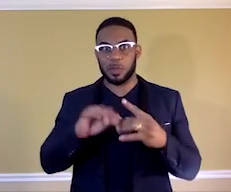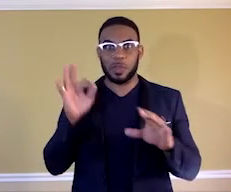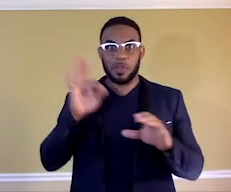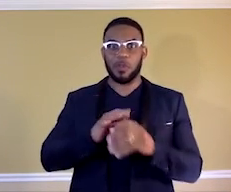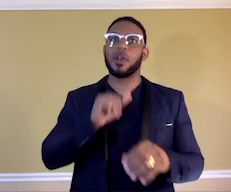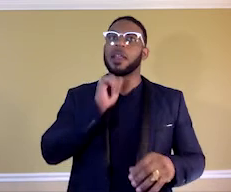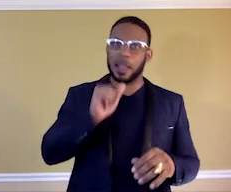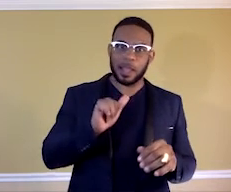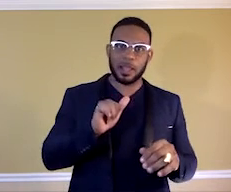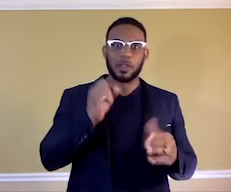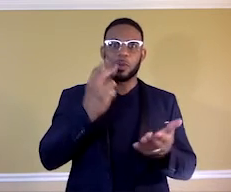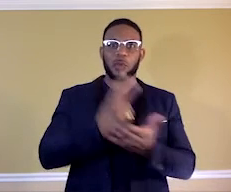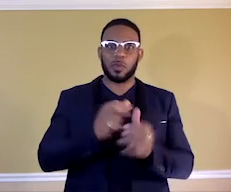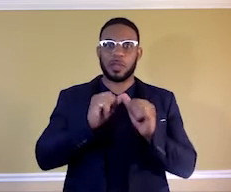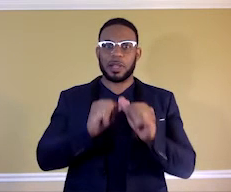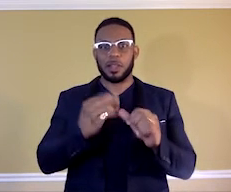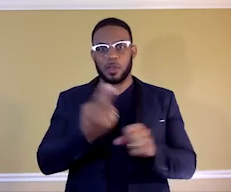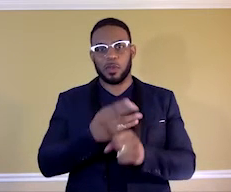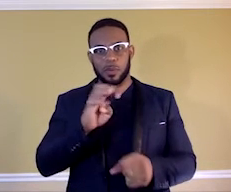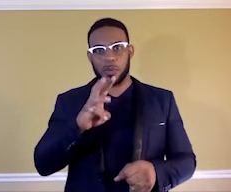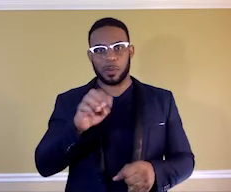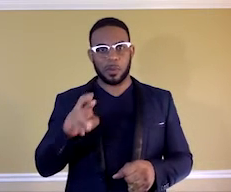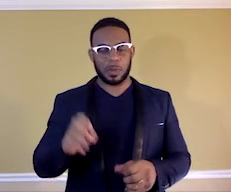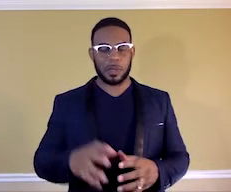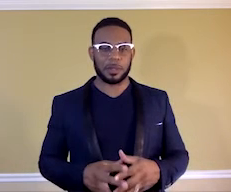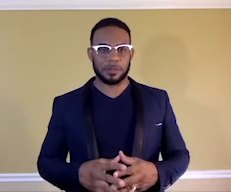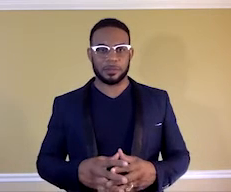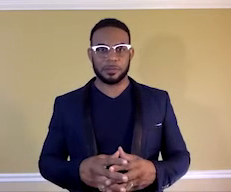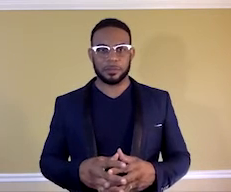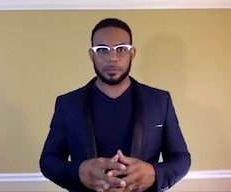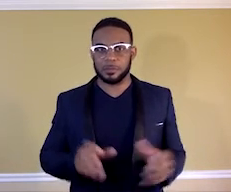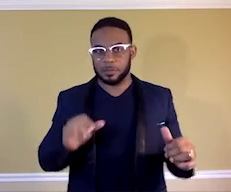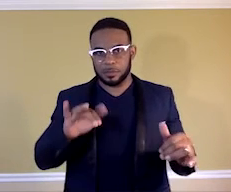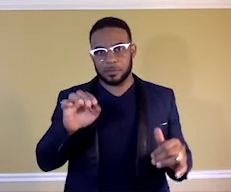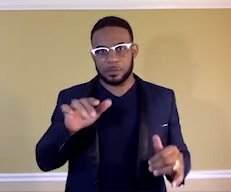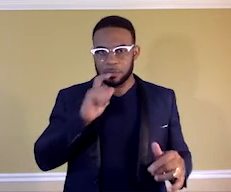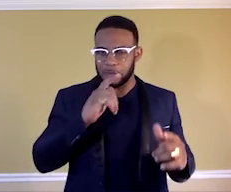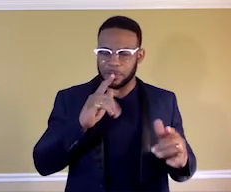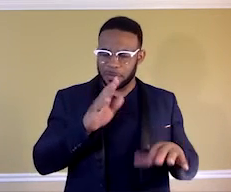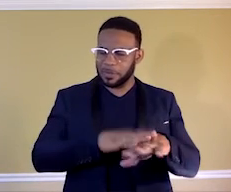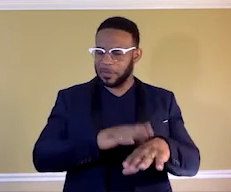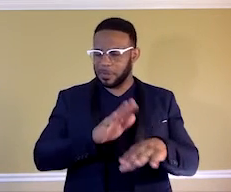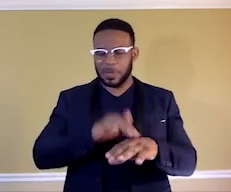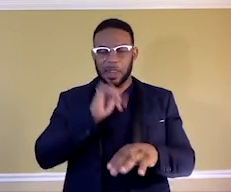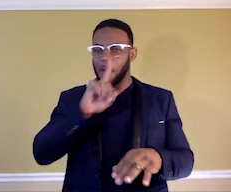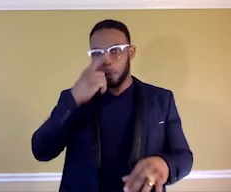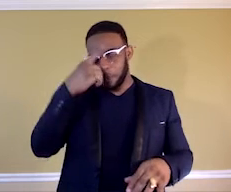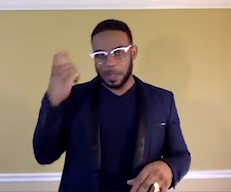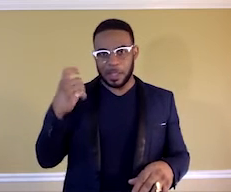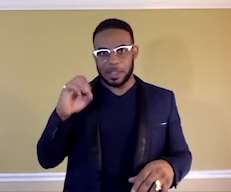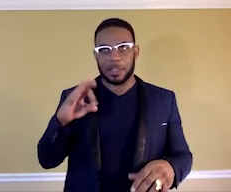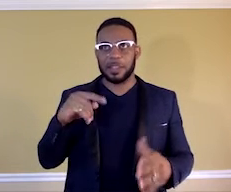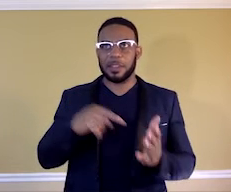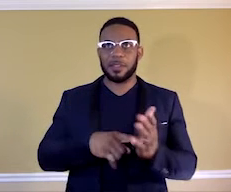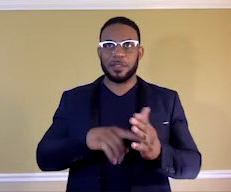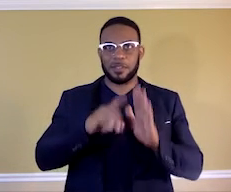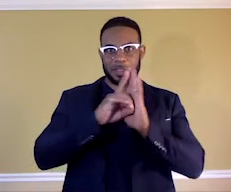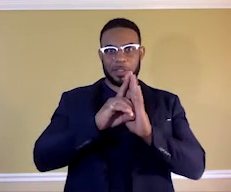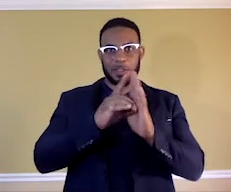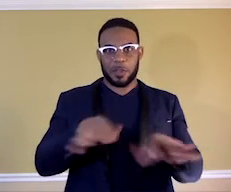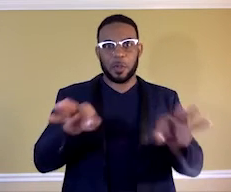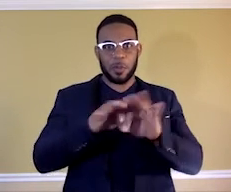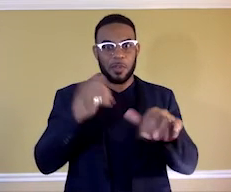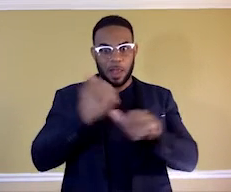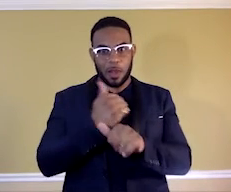vote not to approve the continued use of Beware. So this case is alarming, not only because of the demonstrated